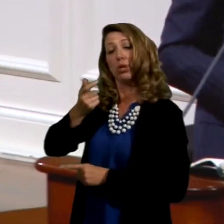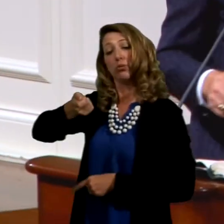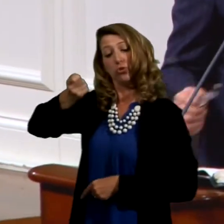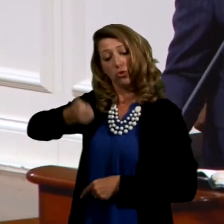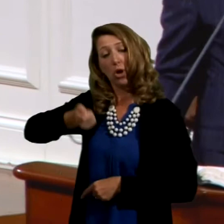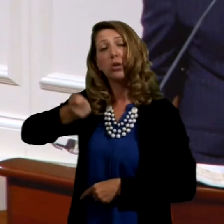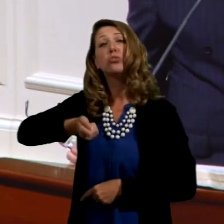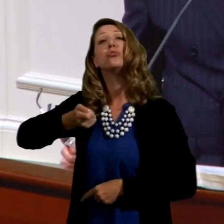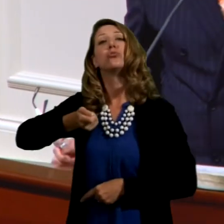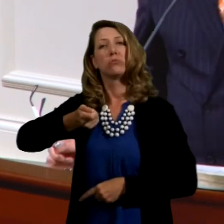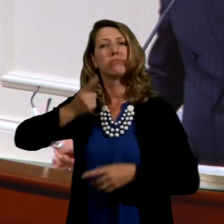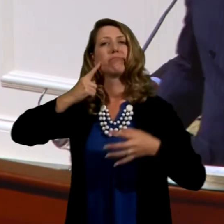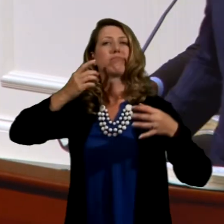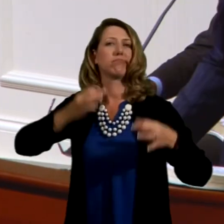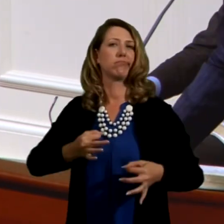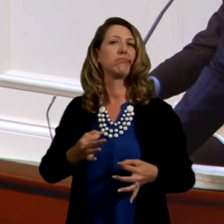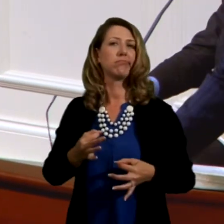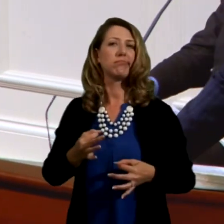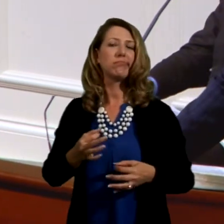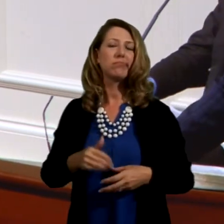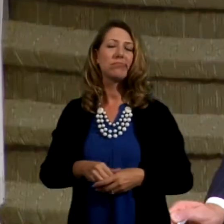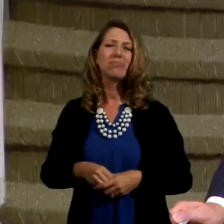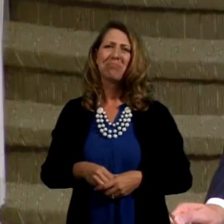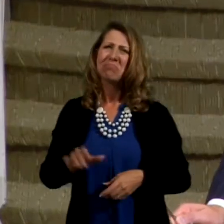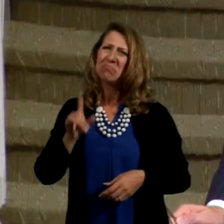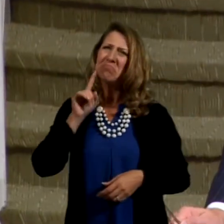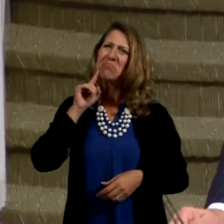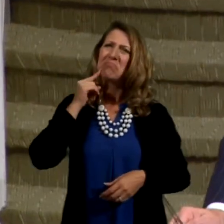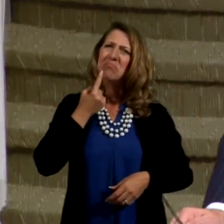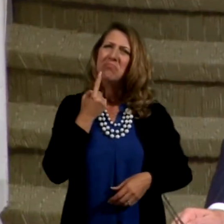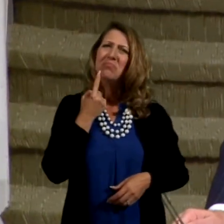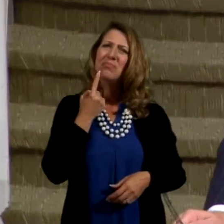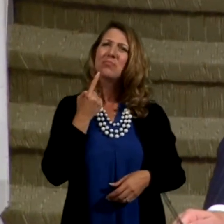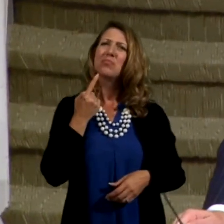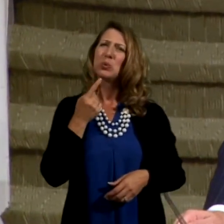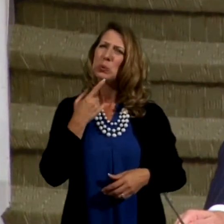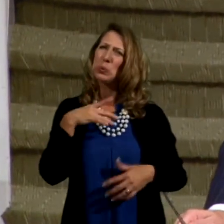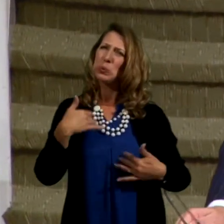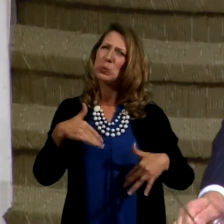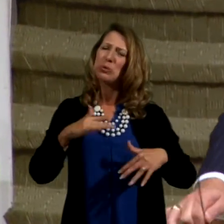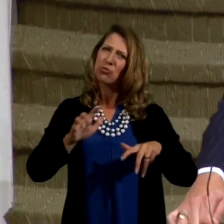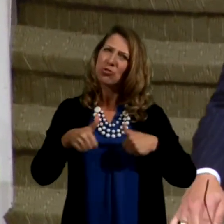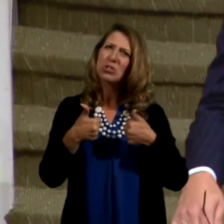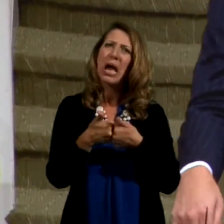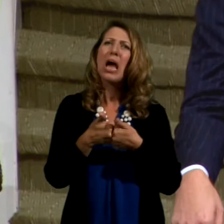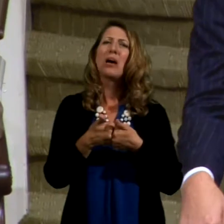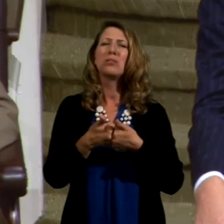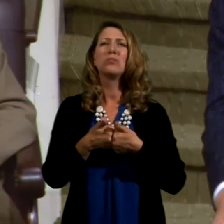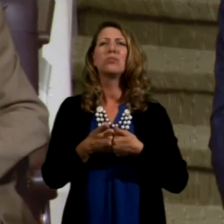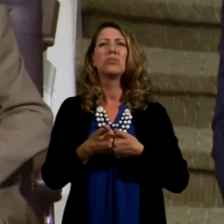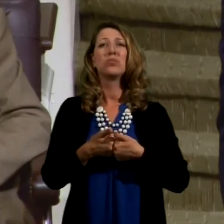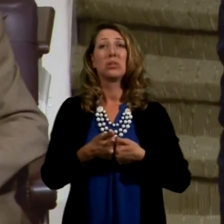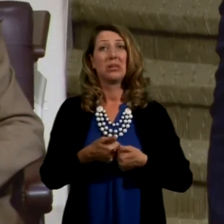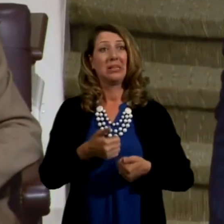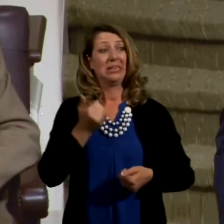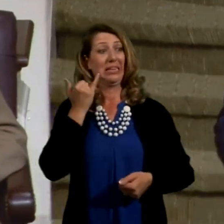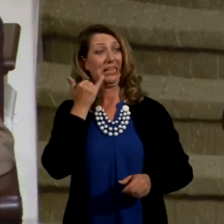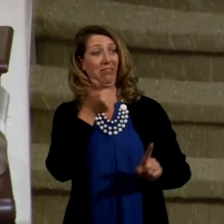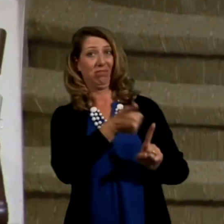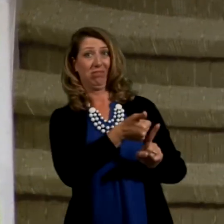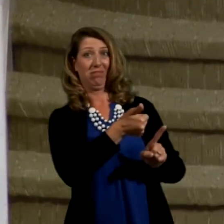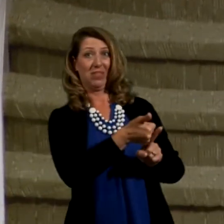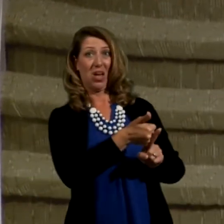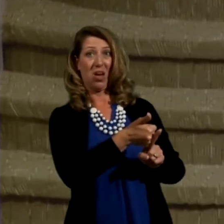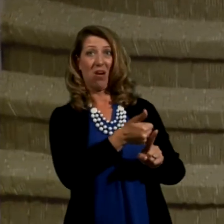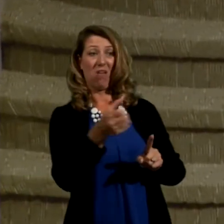and prosecuted there. It's a very serious thing, and it was challenging. Matter of fact, it's so serious. If you had a